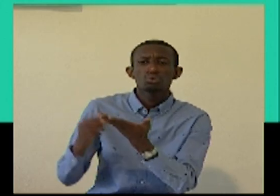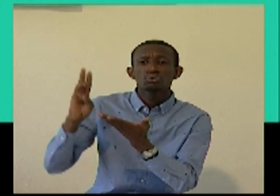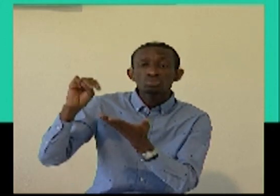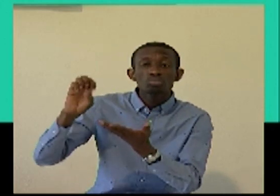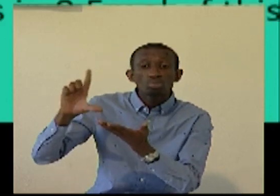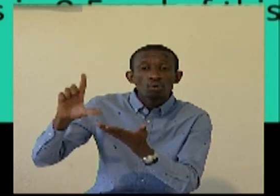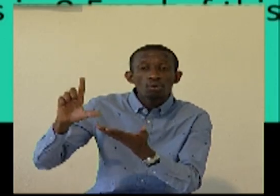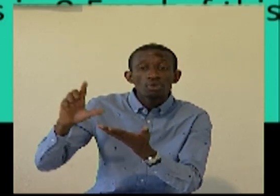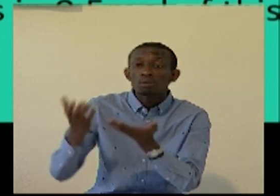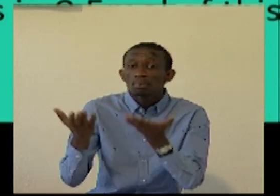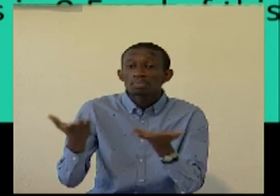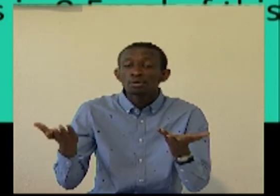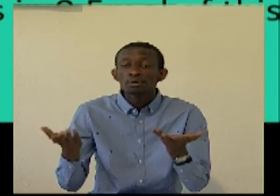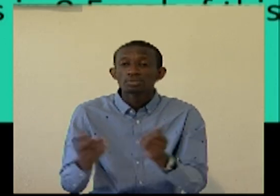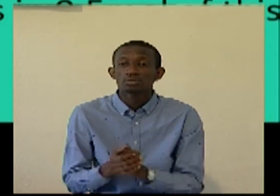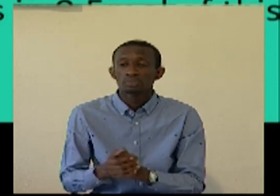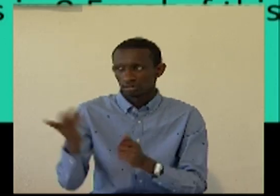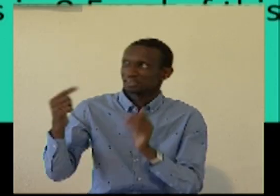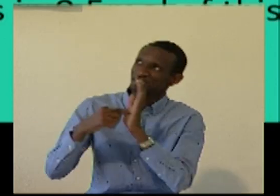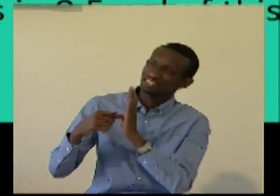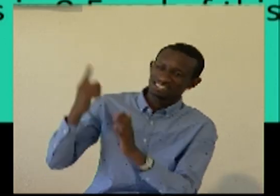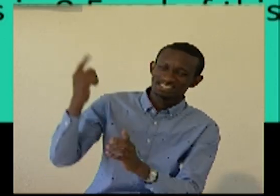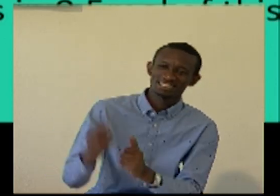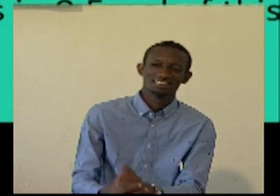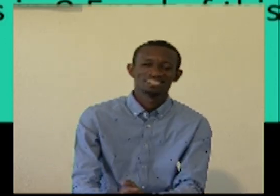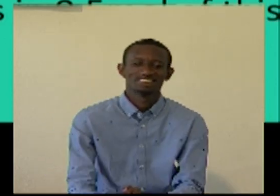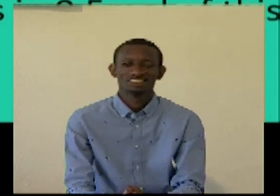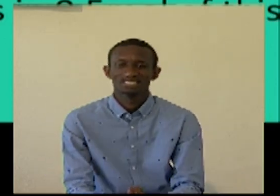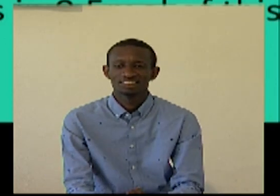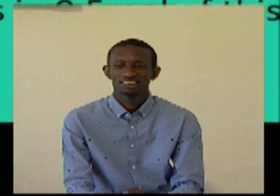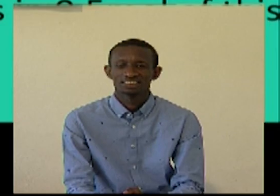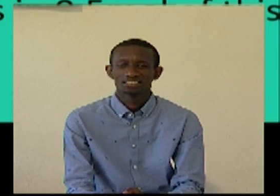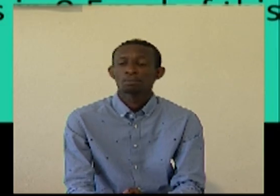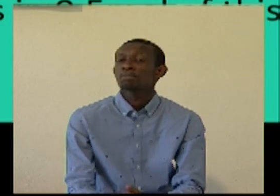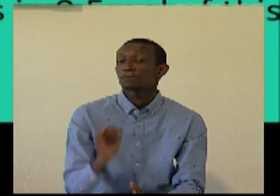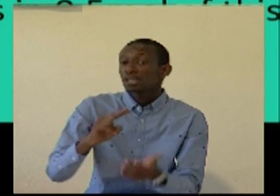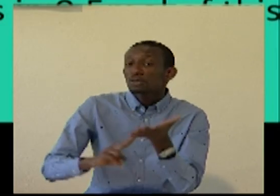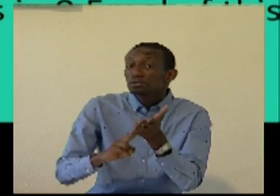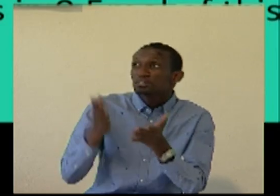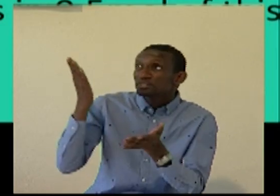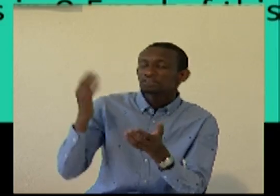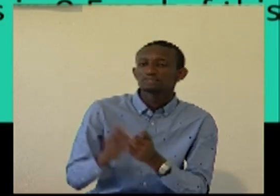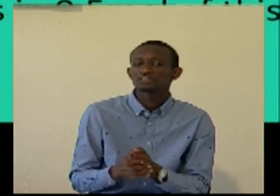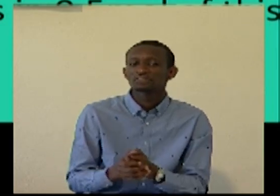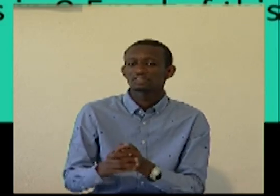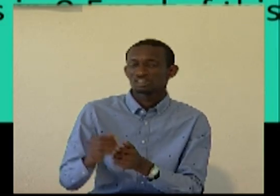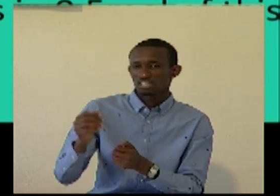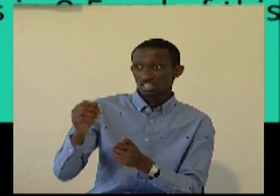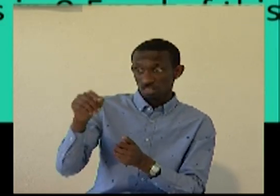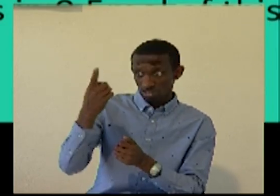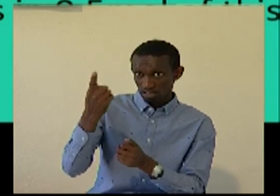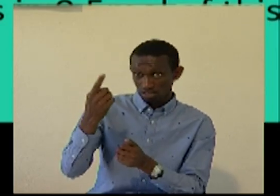molecule. And here we have the example. As we are used to this, the second one will be